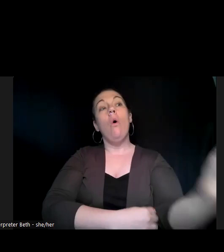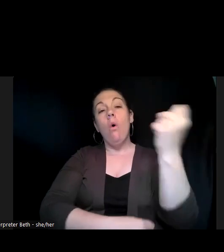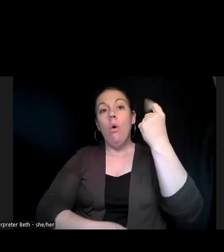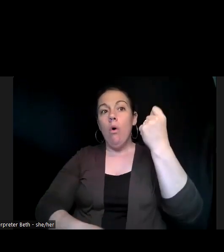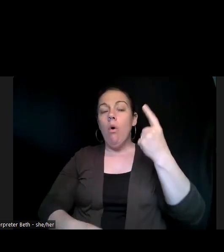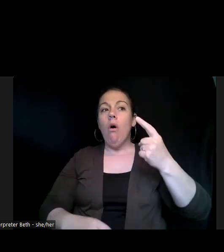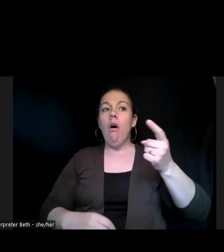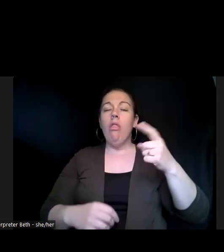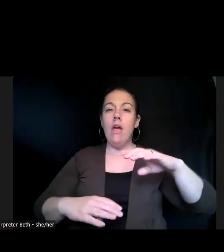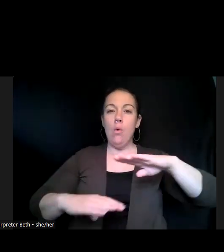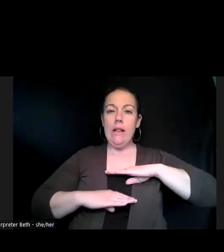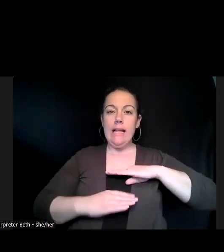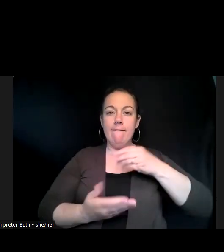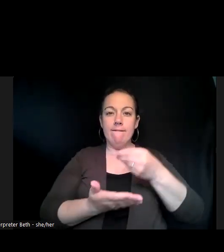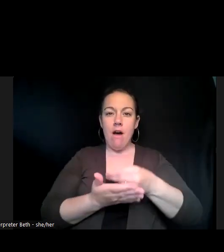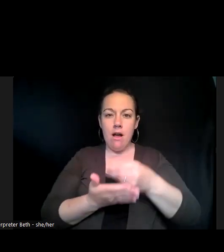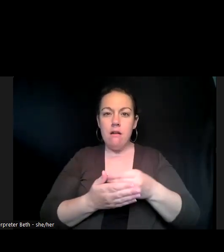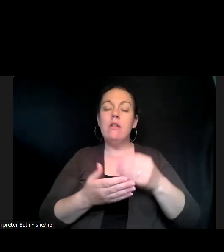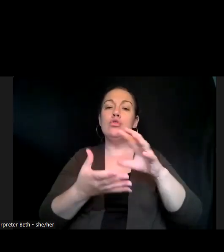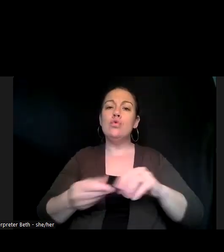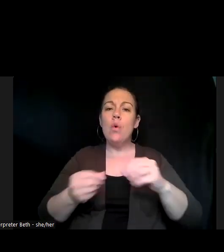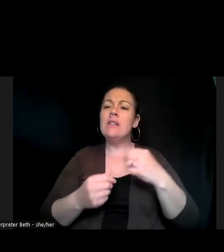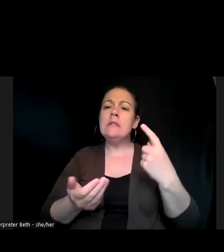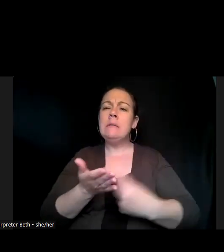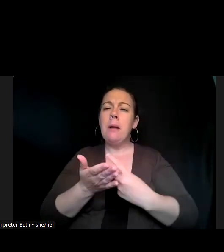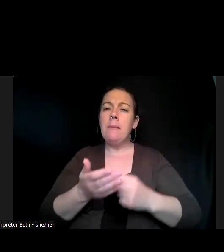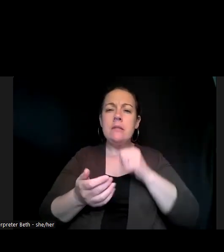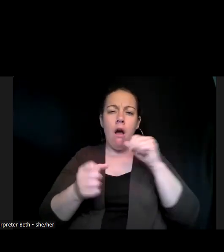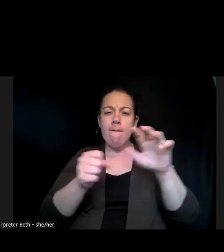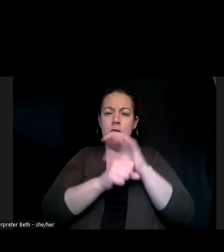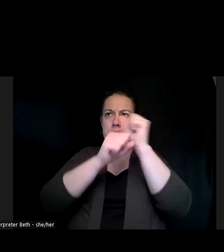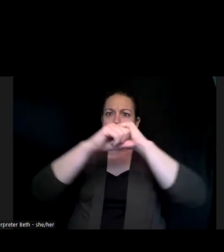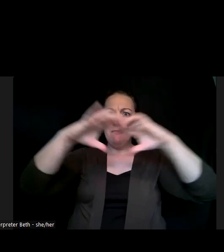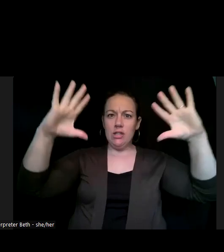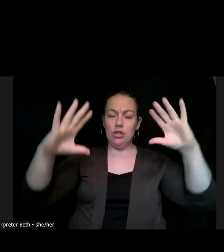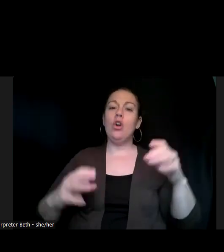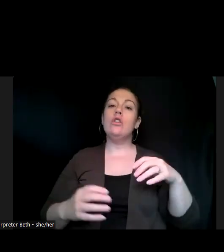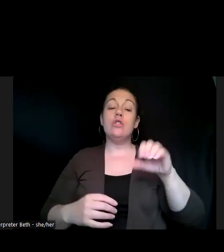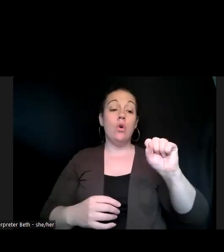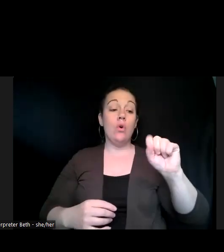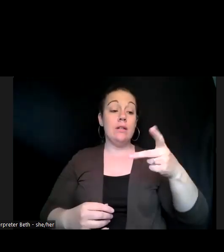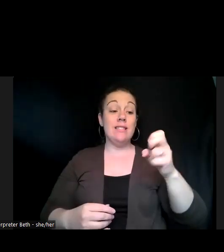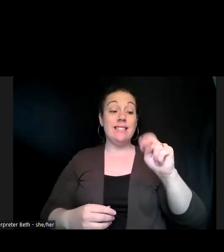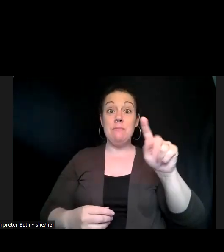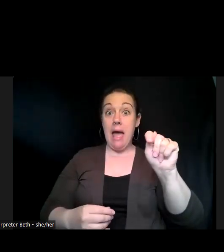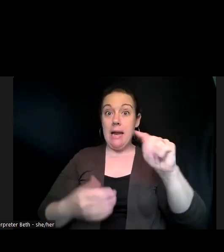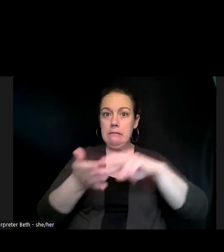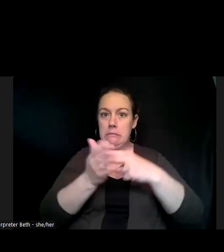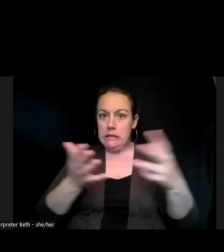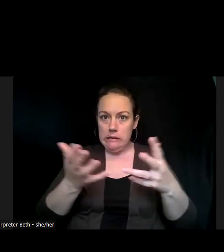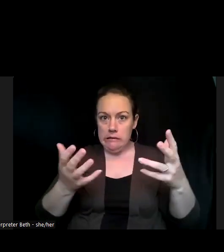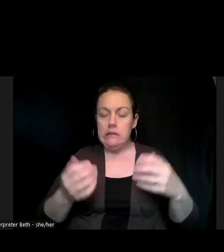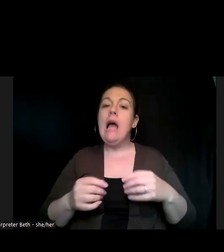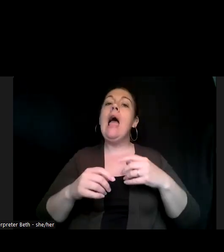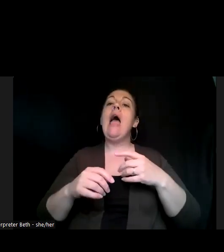the whole story. We know that what it means by spent can mean different things for different people as they're reporting it, and it's not